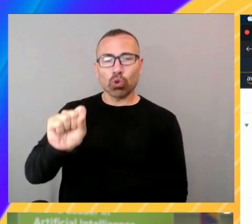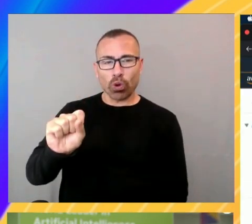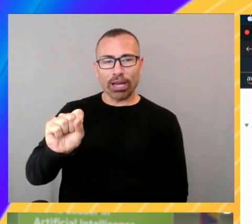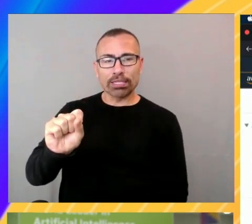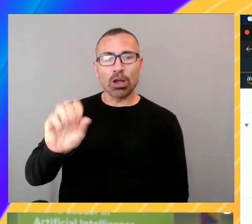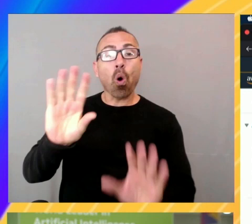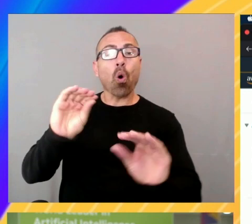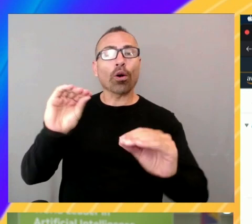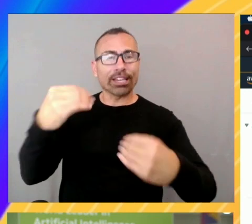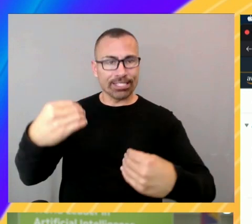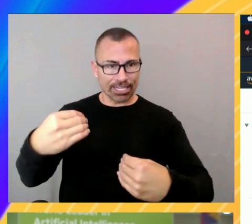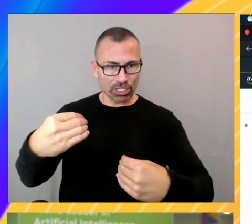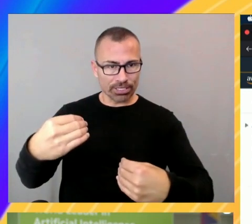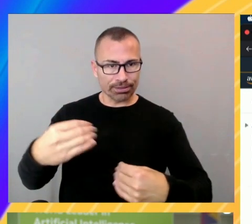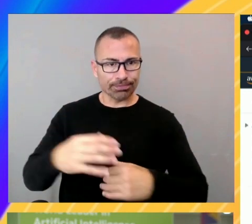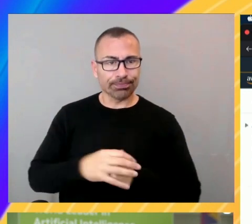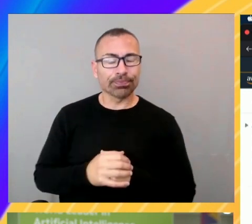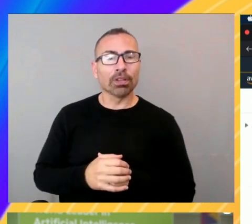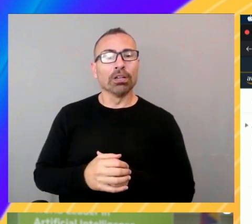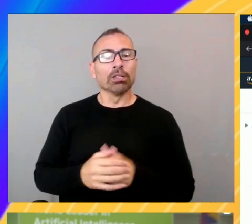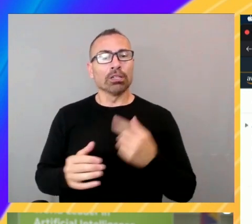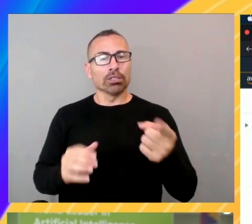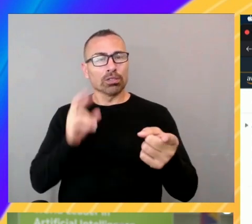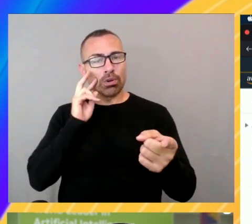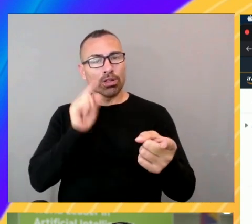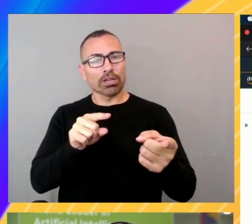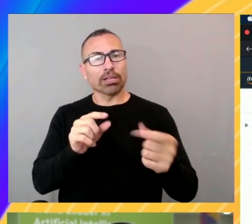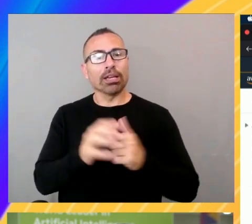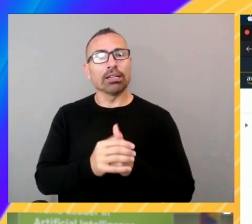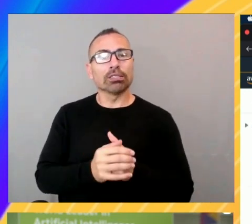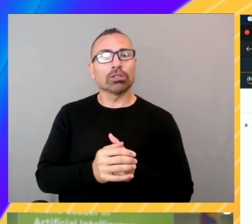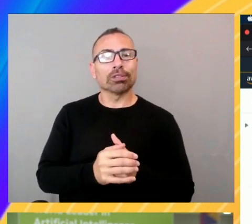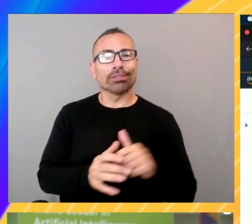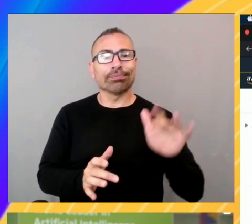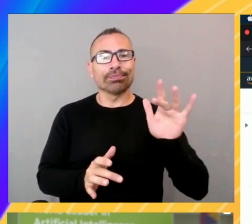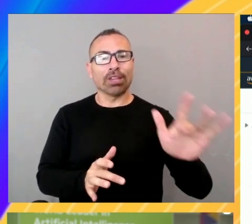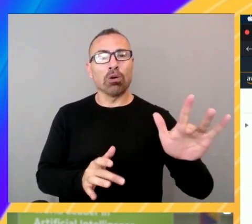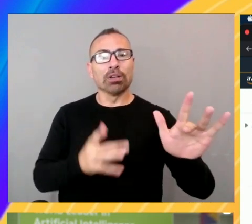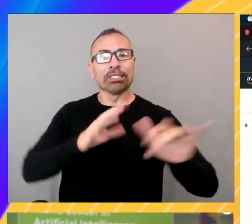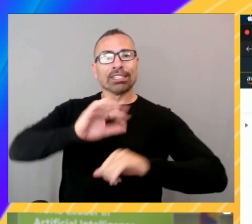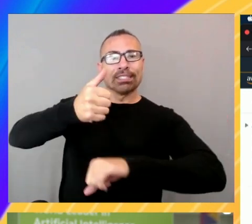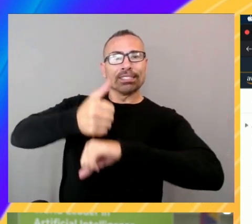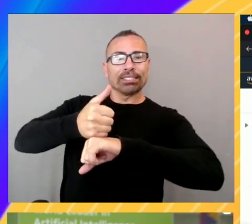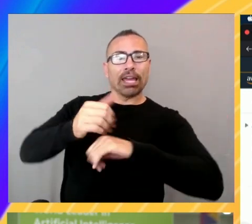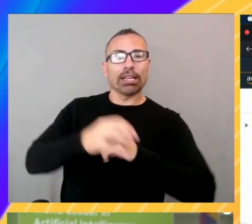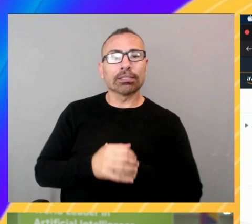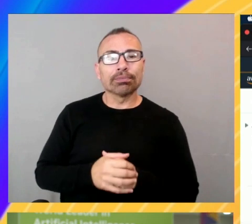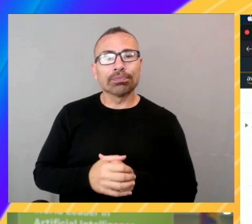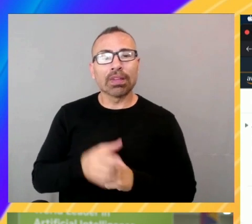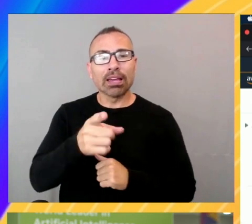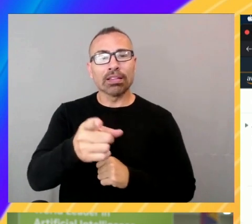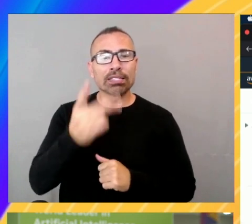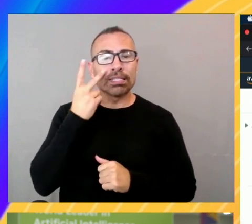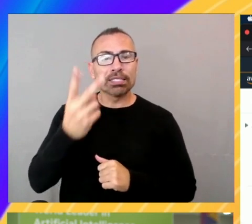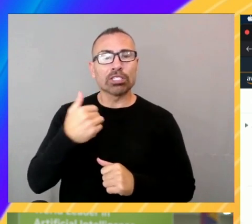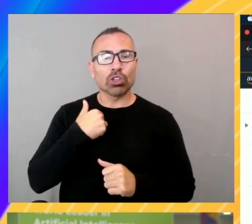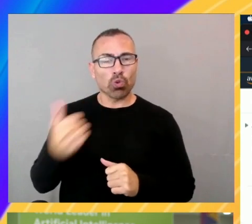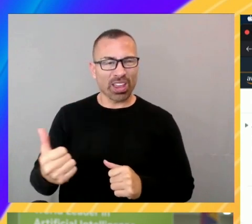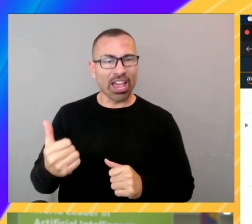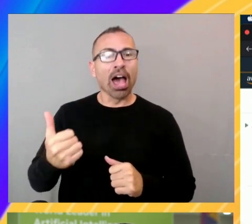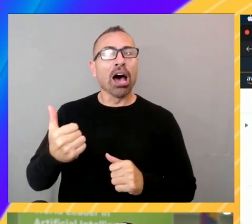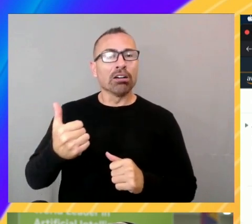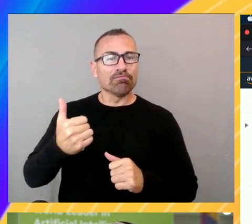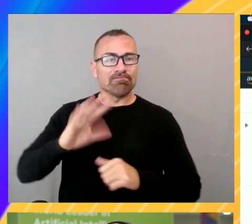And we're going to go into the settings of organizations. Now, the first thing that you'll see here is that we have the delegated administrative services here.